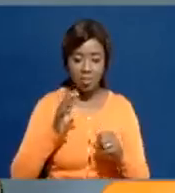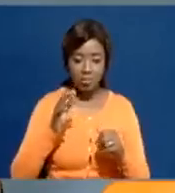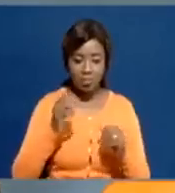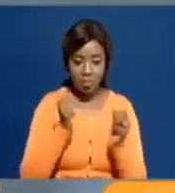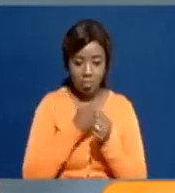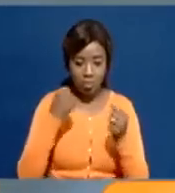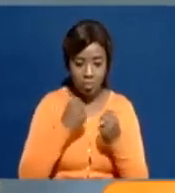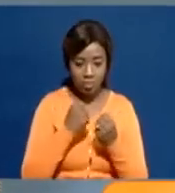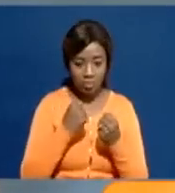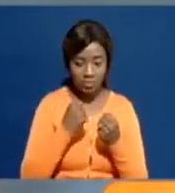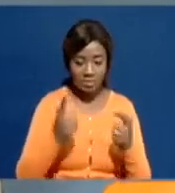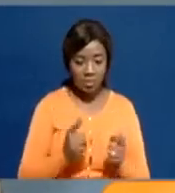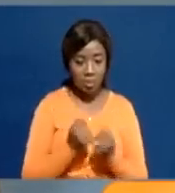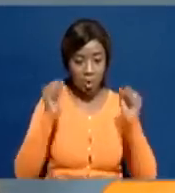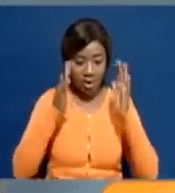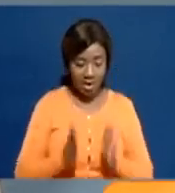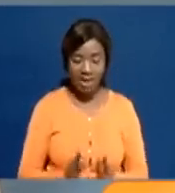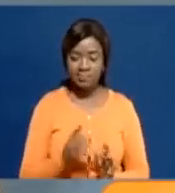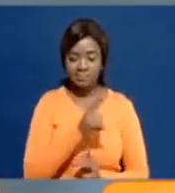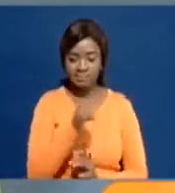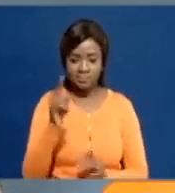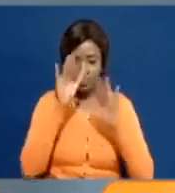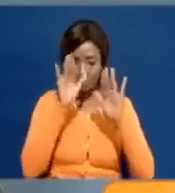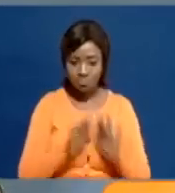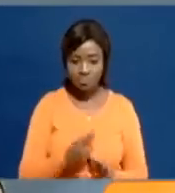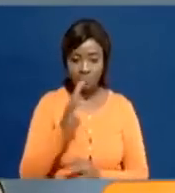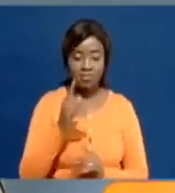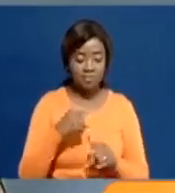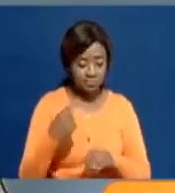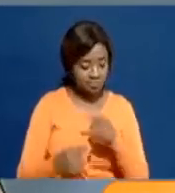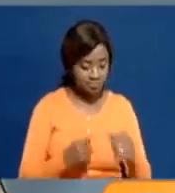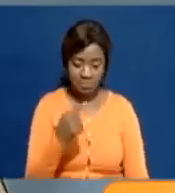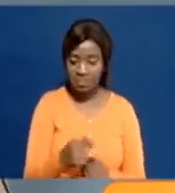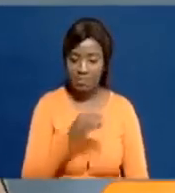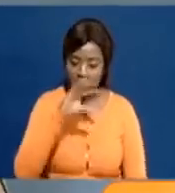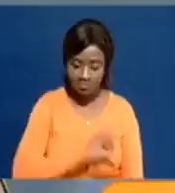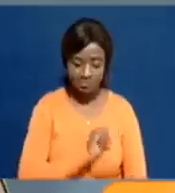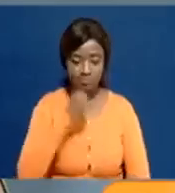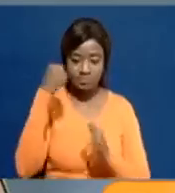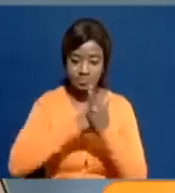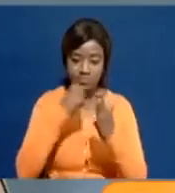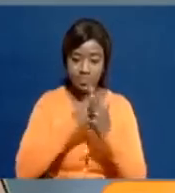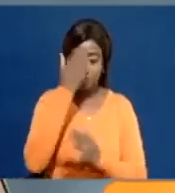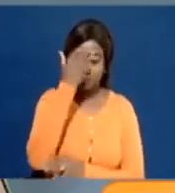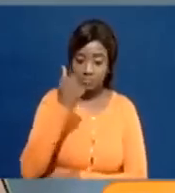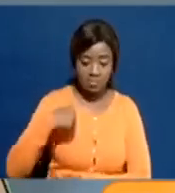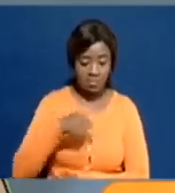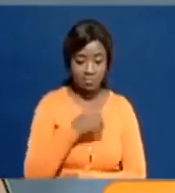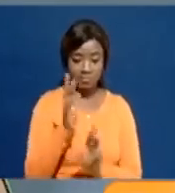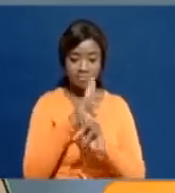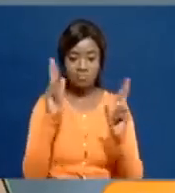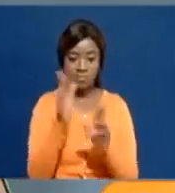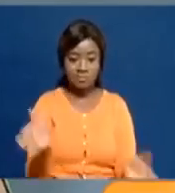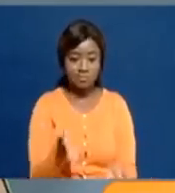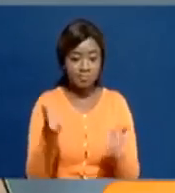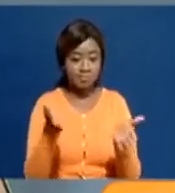cancer is one of the most difficult, the most tedious and very challenging. Mm. Keep going. keep walking because we are still here. The fact that we are still